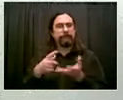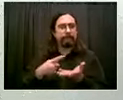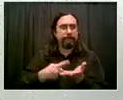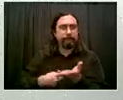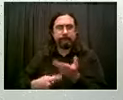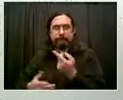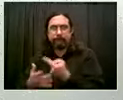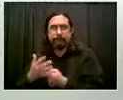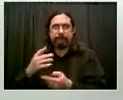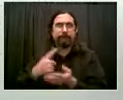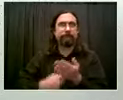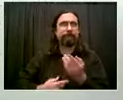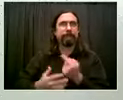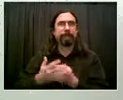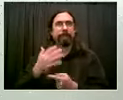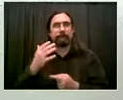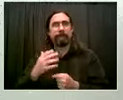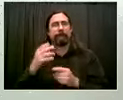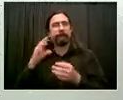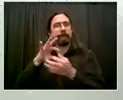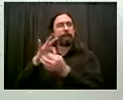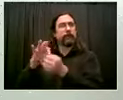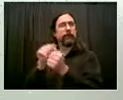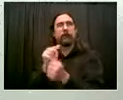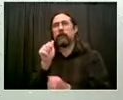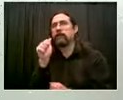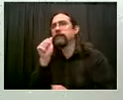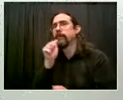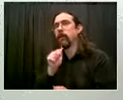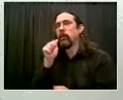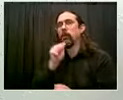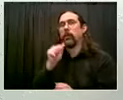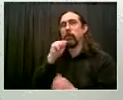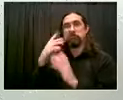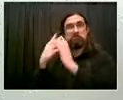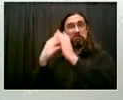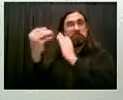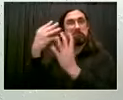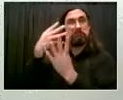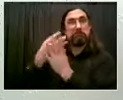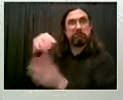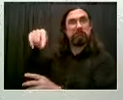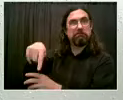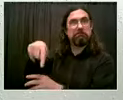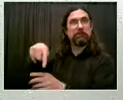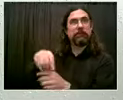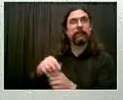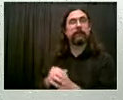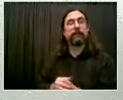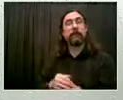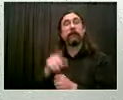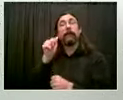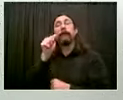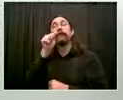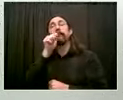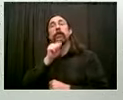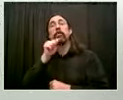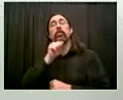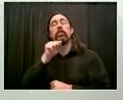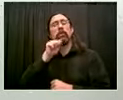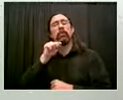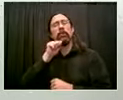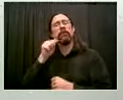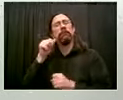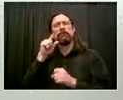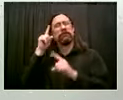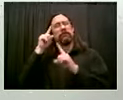comprehensive wraparound project or program services. That will include